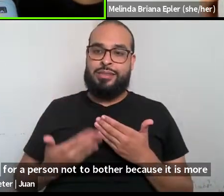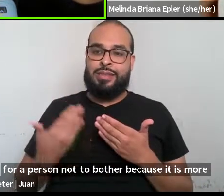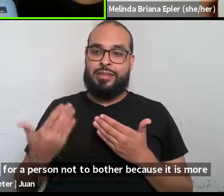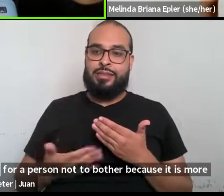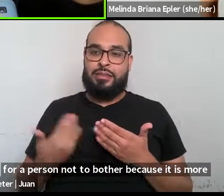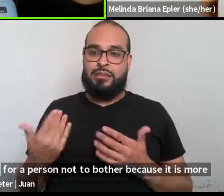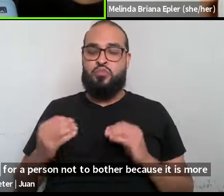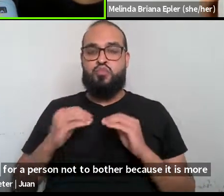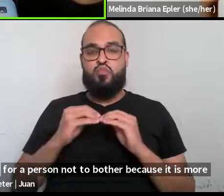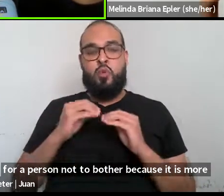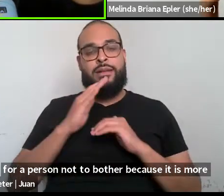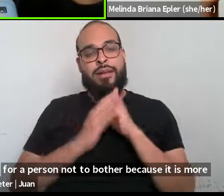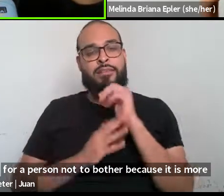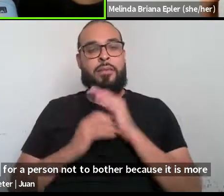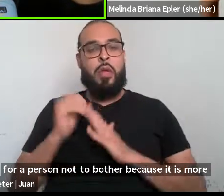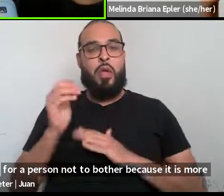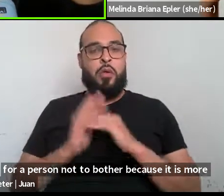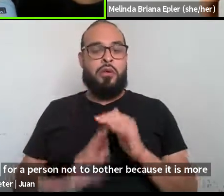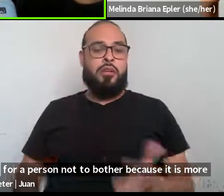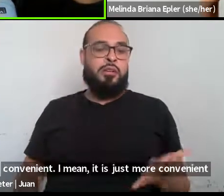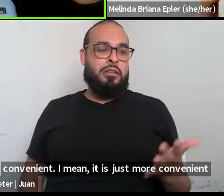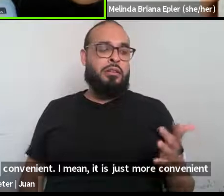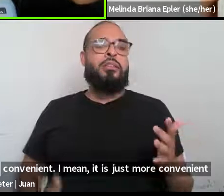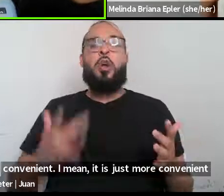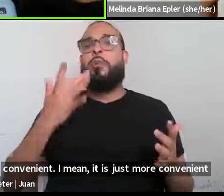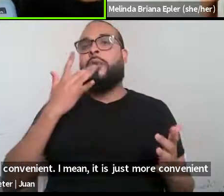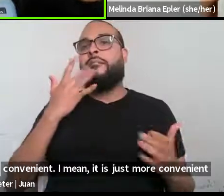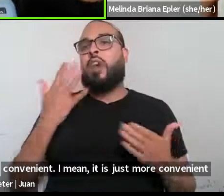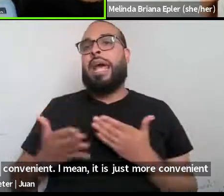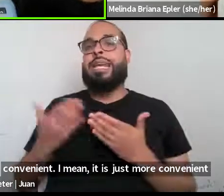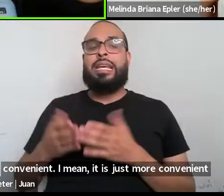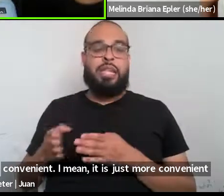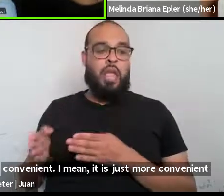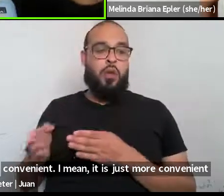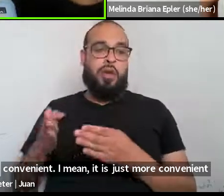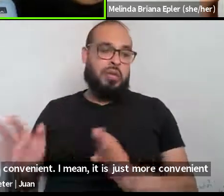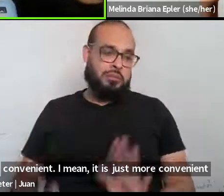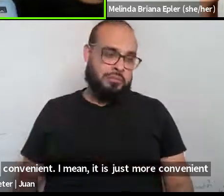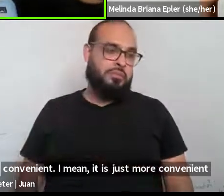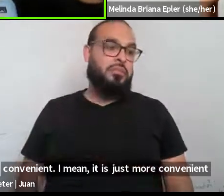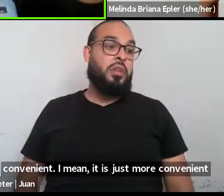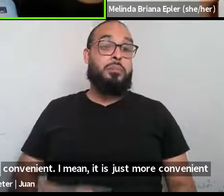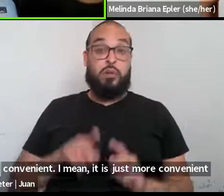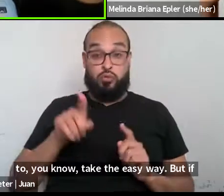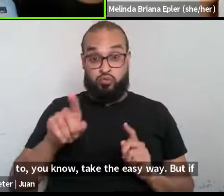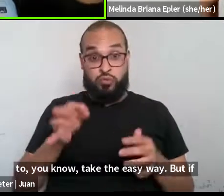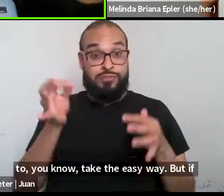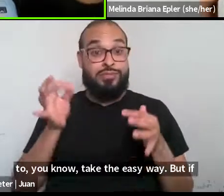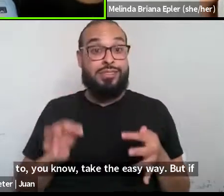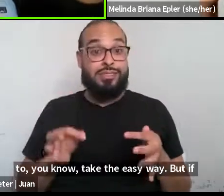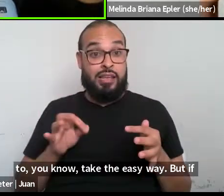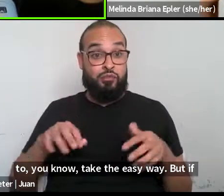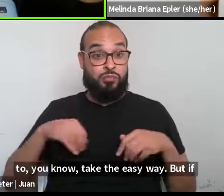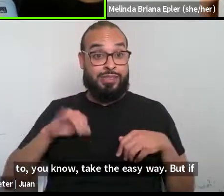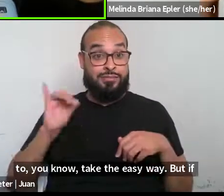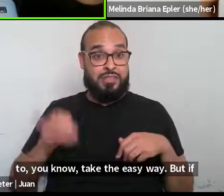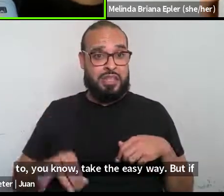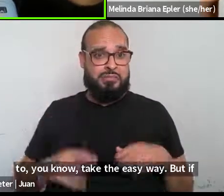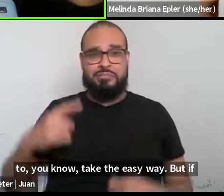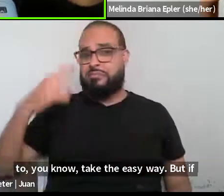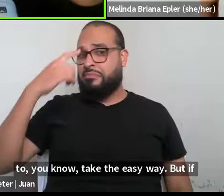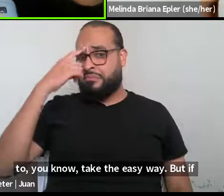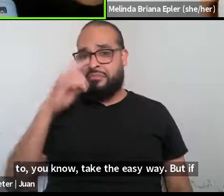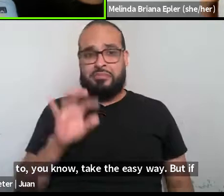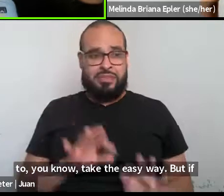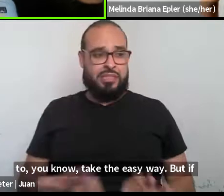convenient to, take the easy way. But if that's a choice that you decide to make, I think that it's